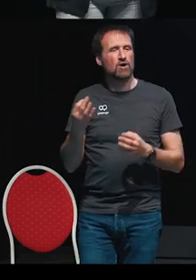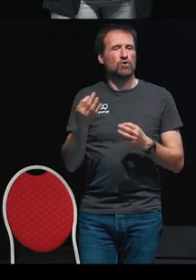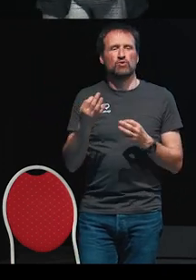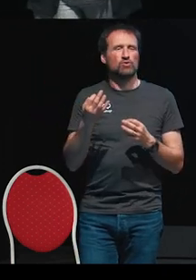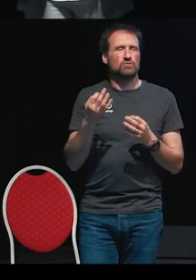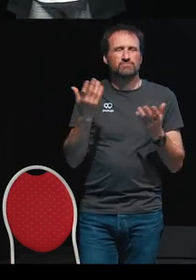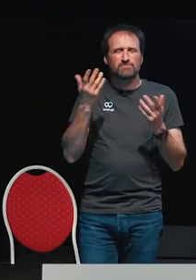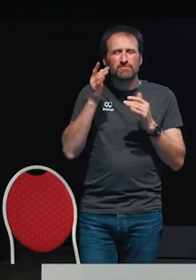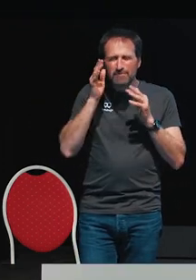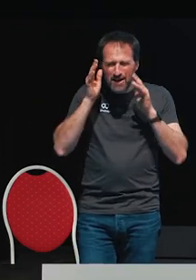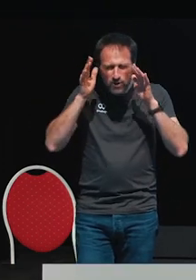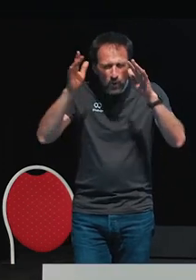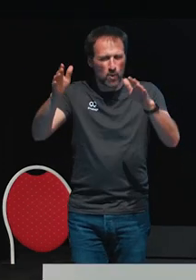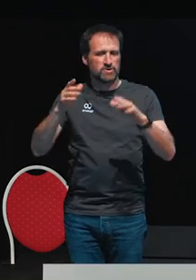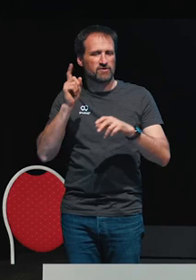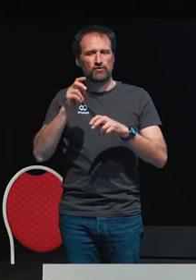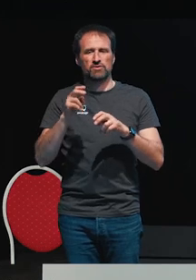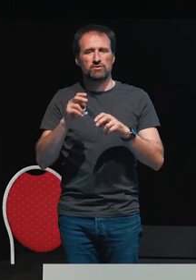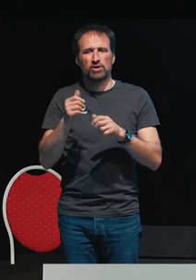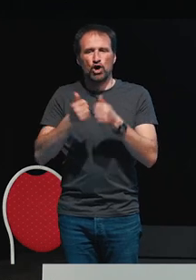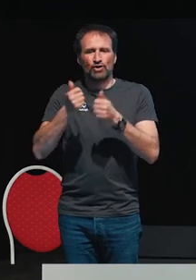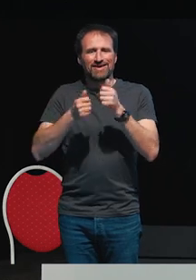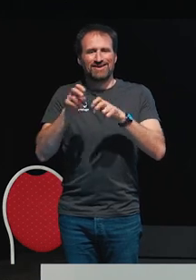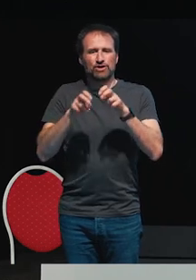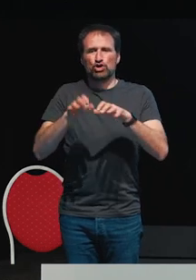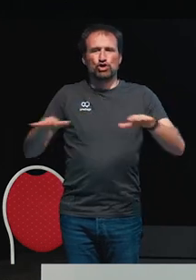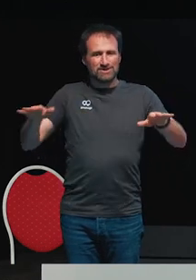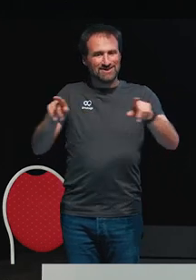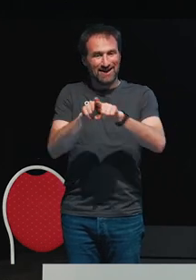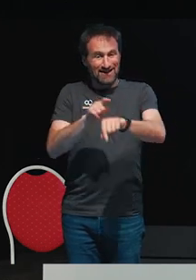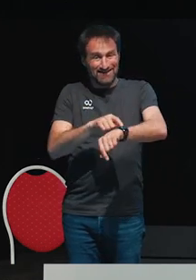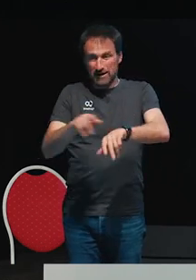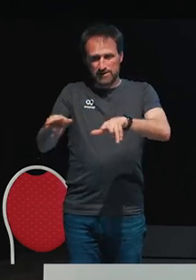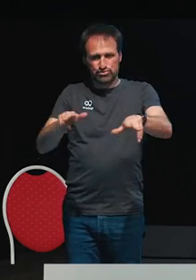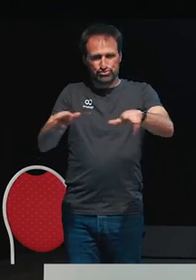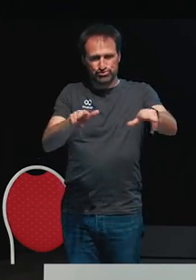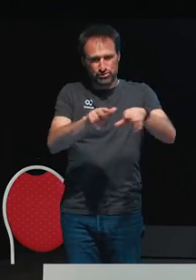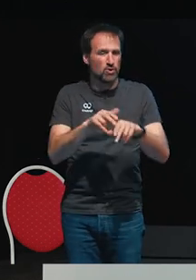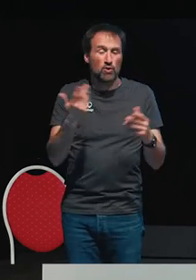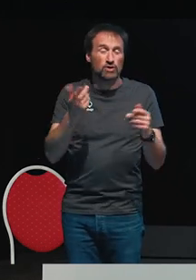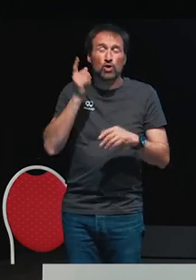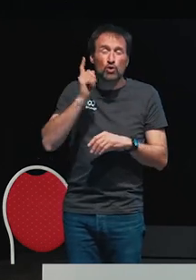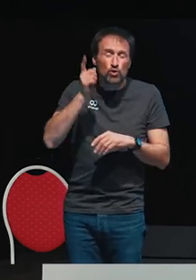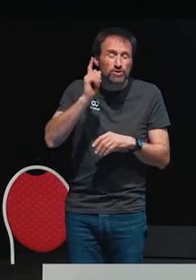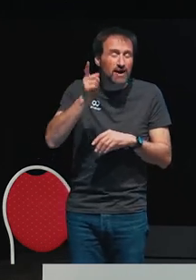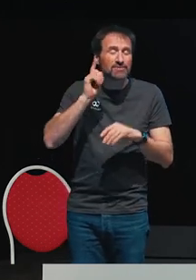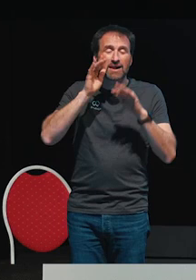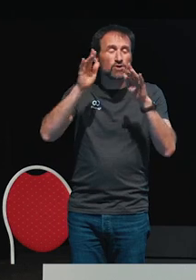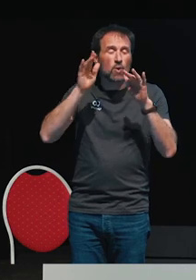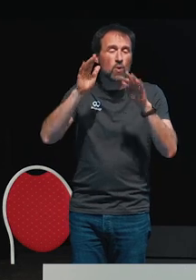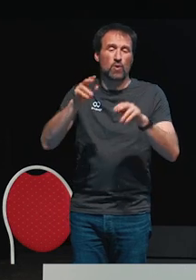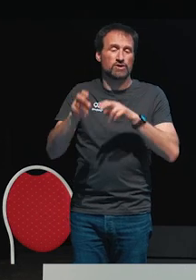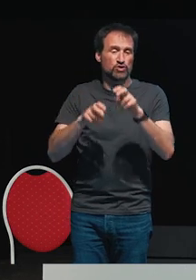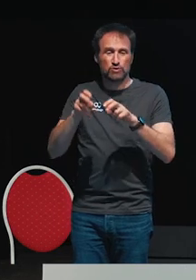millions of concurrent users, and it even can achieve 200 of millions of concurrent users.